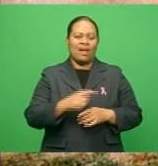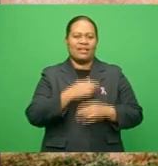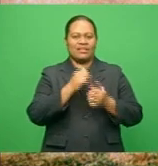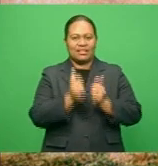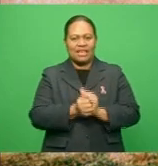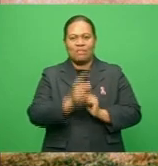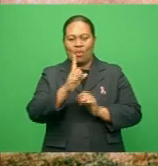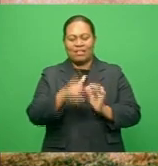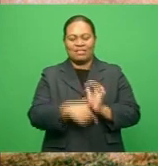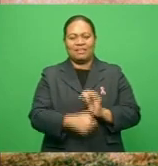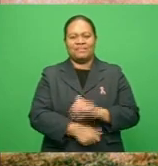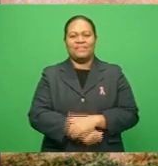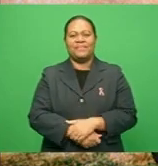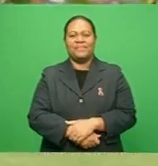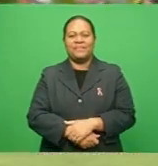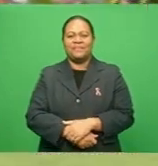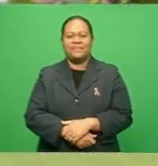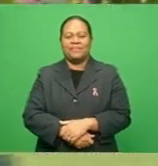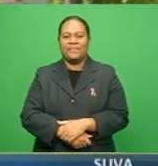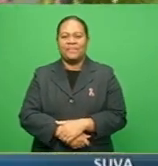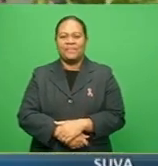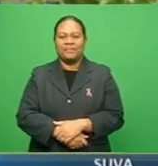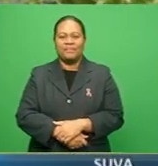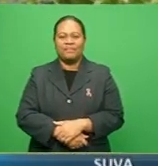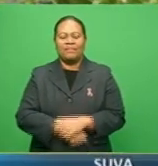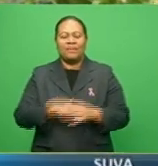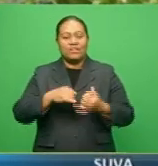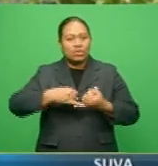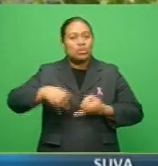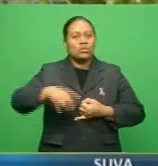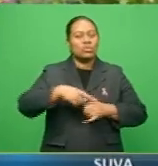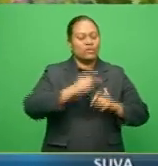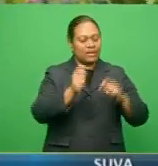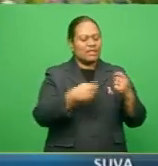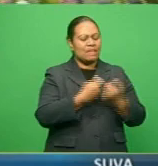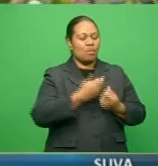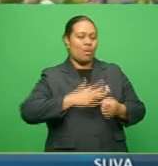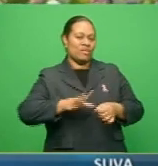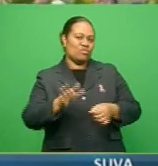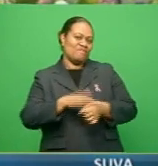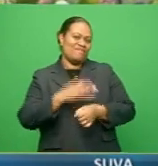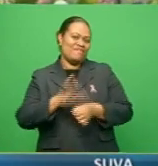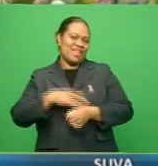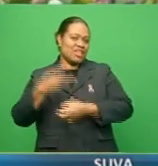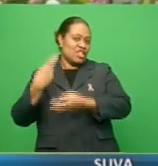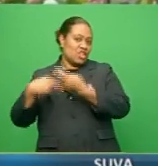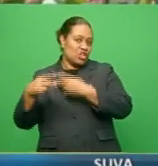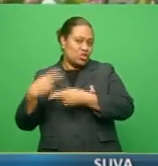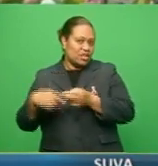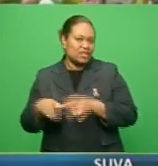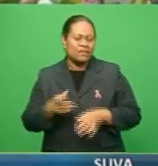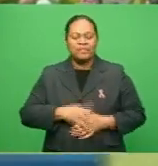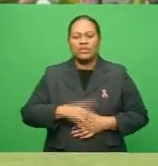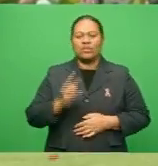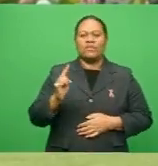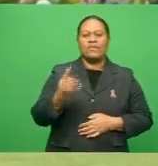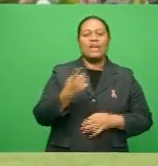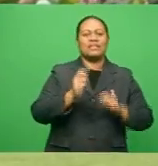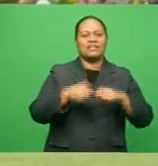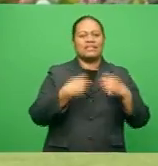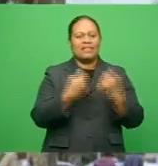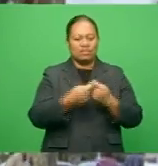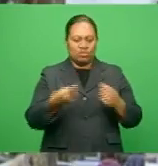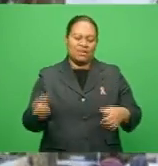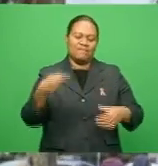Tali Matarakula reports. The Suva side wants to create history by being the first team to lay hands on the Association